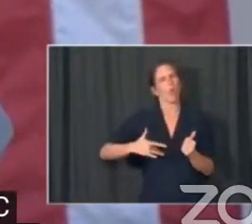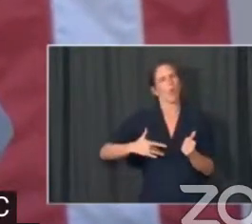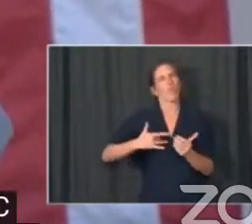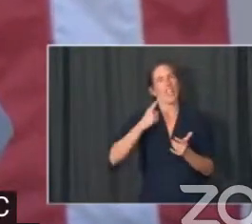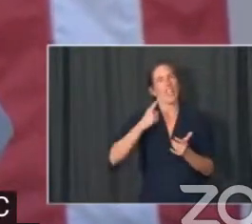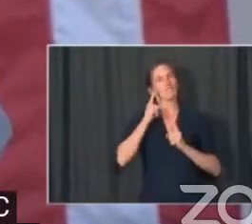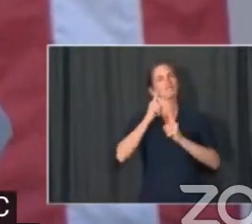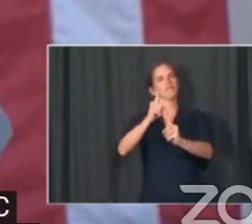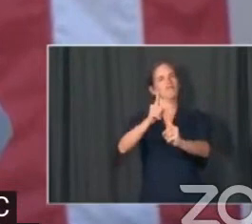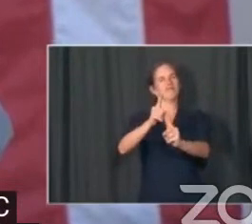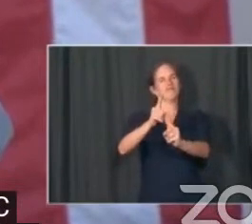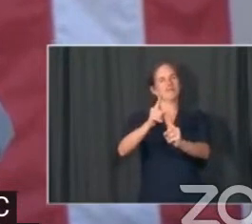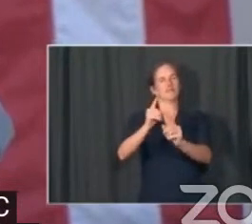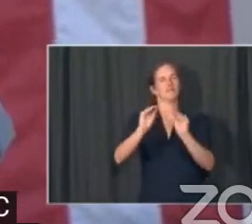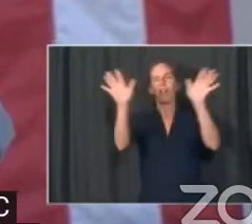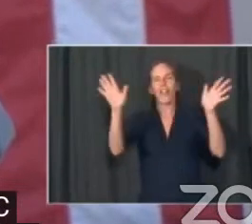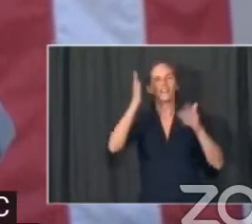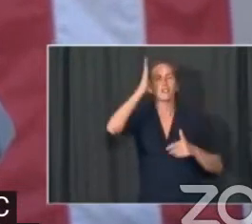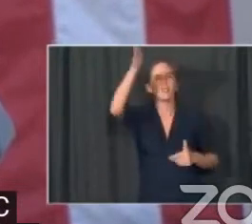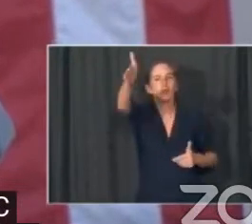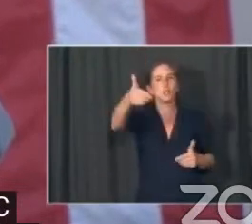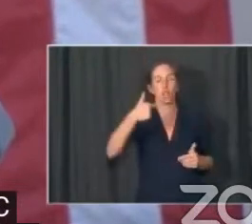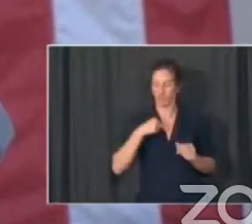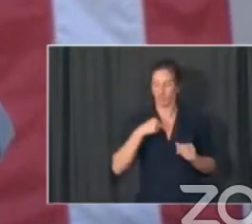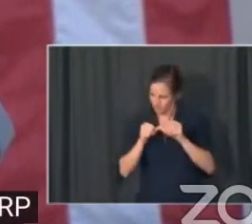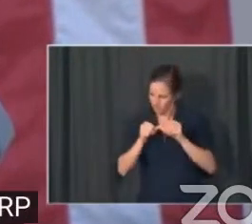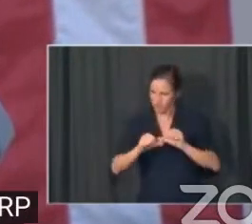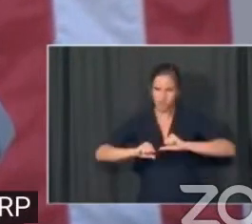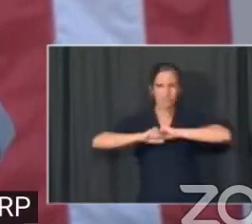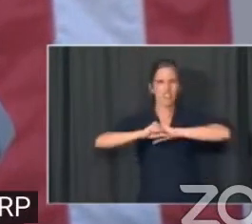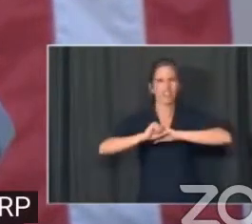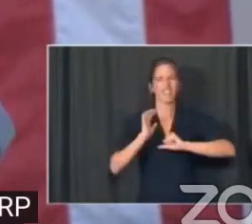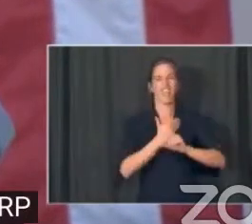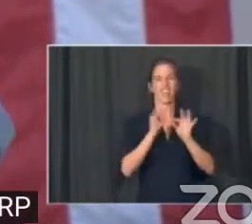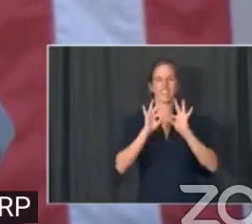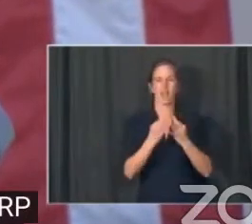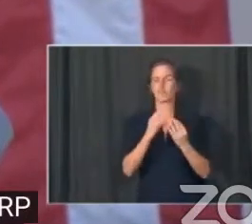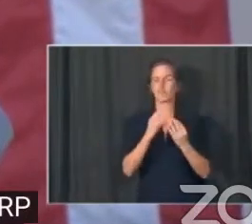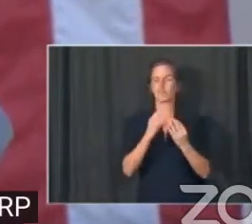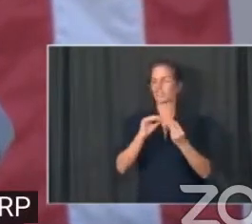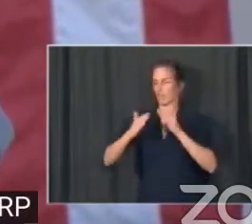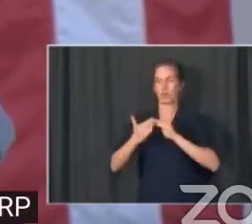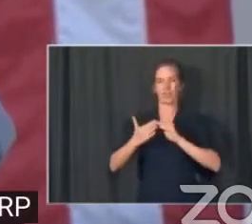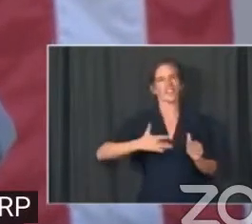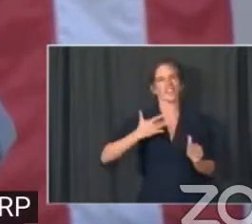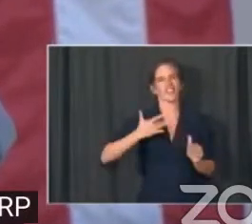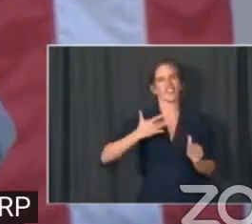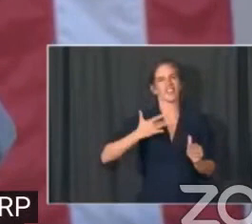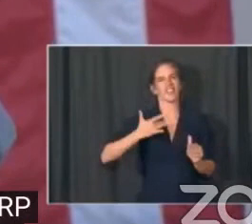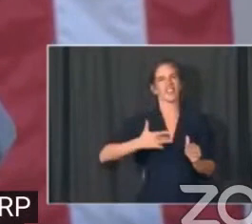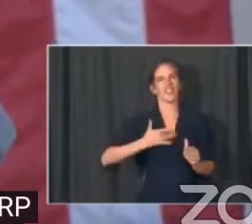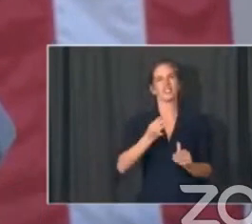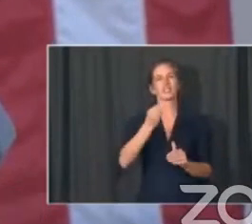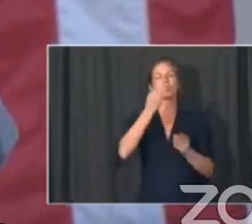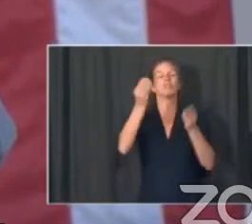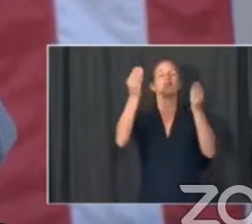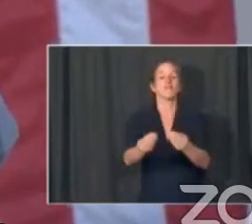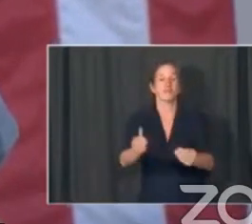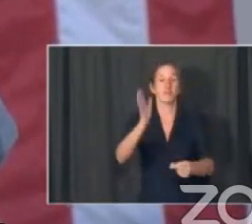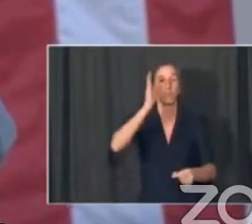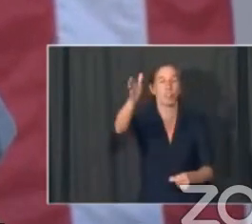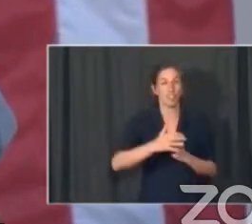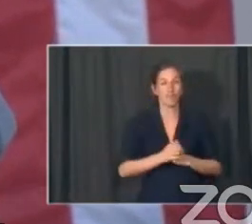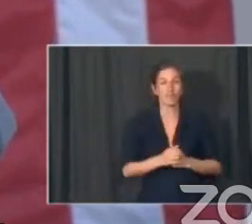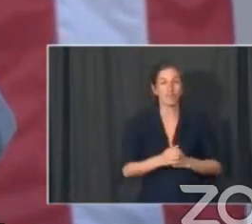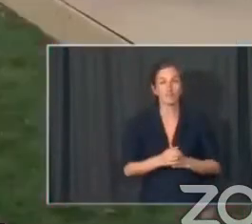de we los continue to americanos. protect ourselves, our Tenemos grandes families, and our científicos communities, y then I grandes firmly servidores believe that future públicos will be here very soon. que han trabajado a Thank través you, de esa Mr. Operación Warp President, Speed.